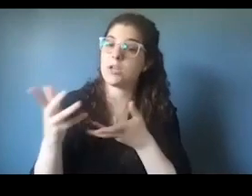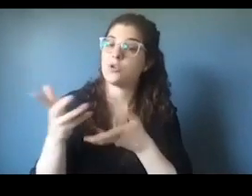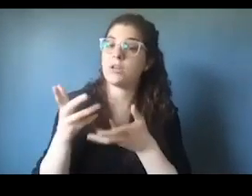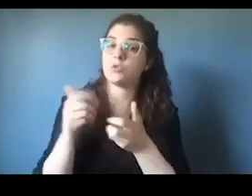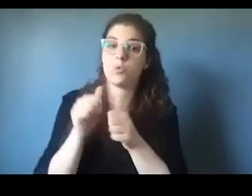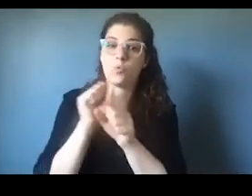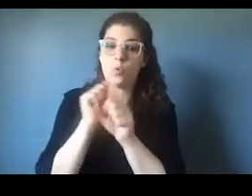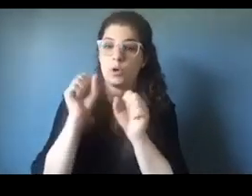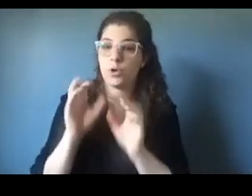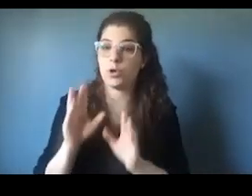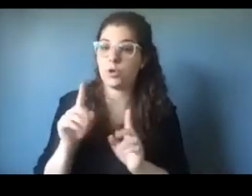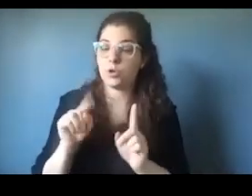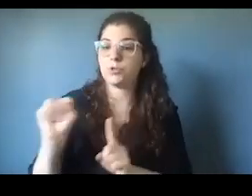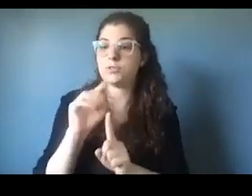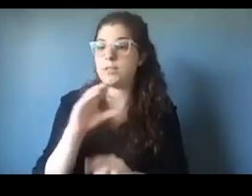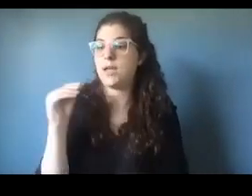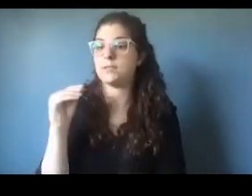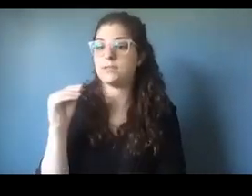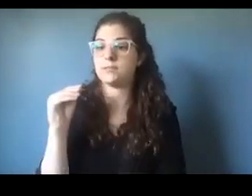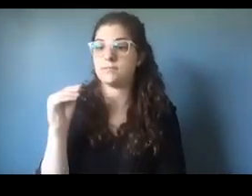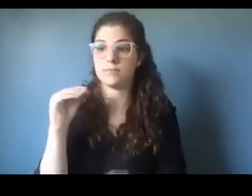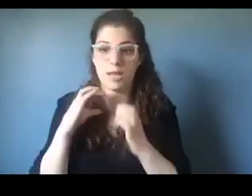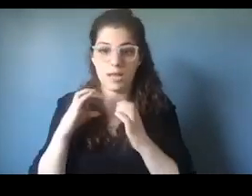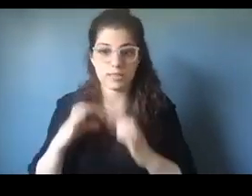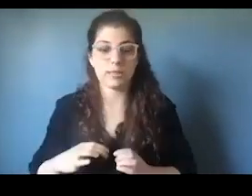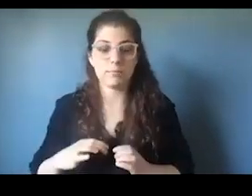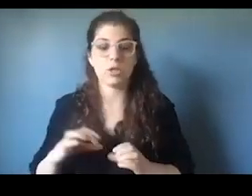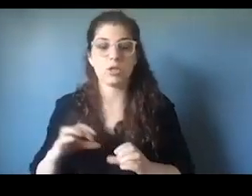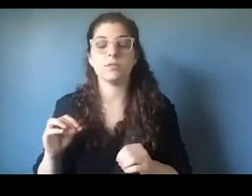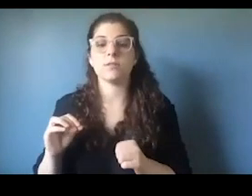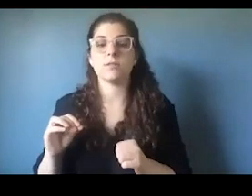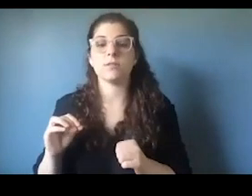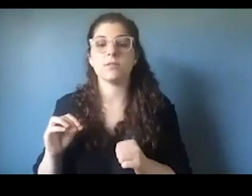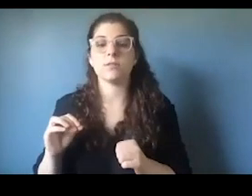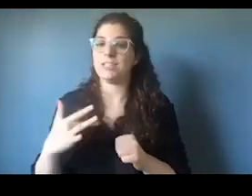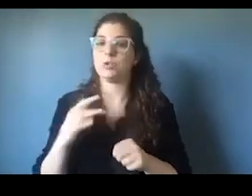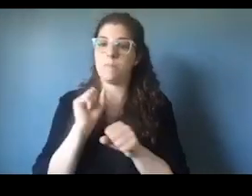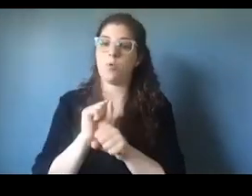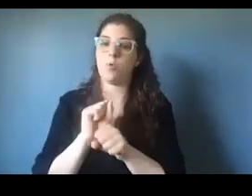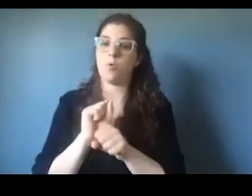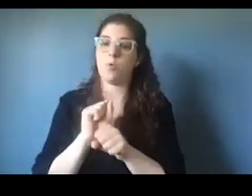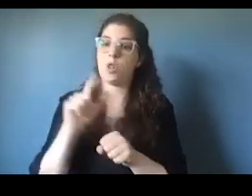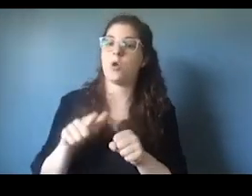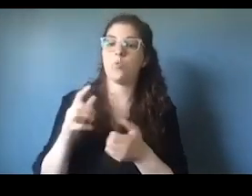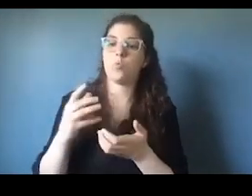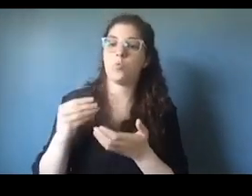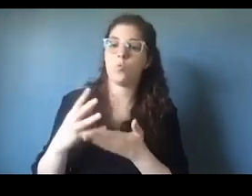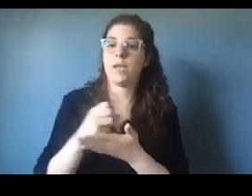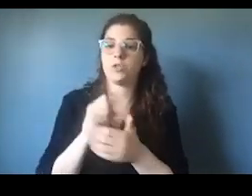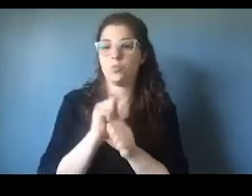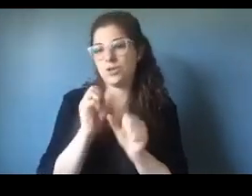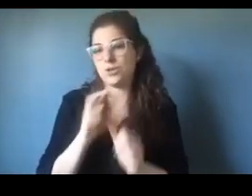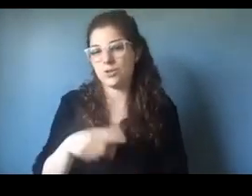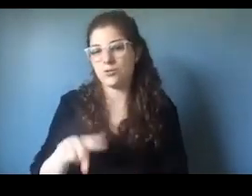workers and customers at close range, tend to employ lower wage workers. Those are